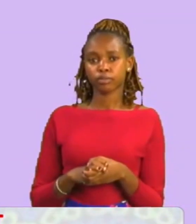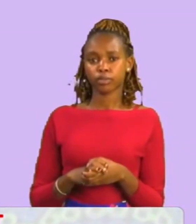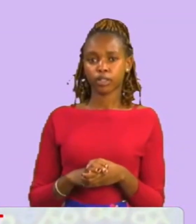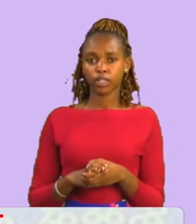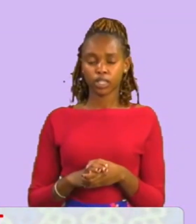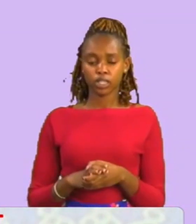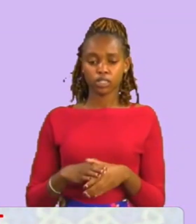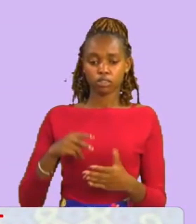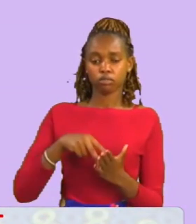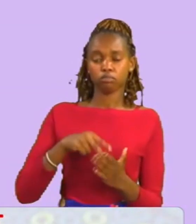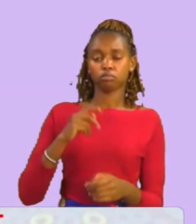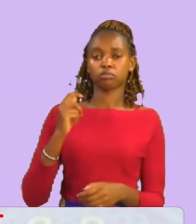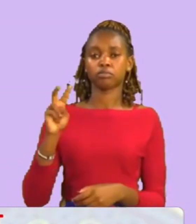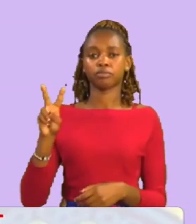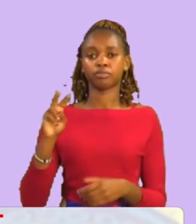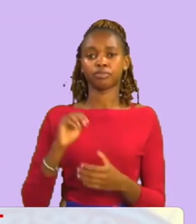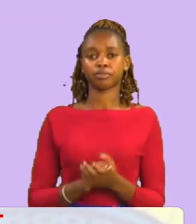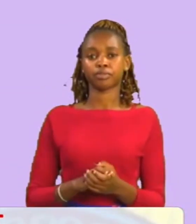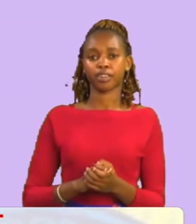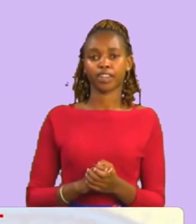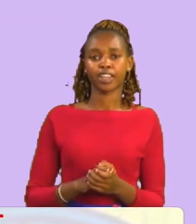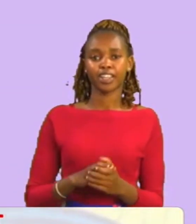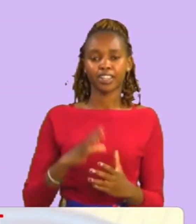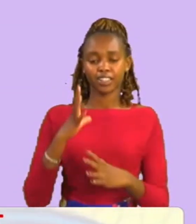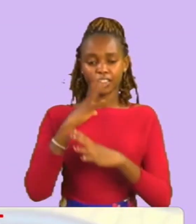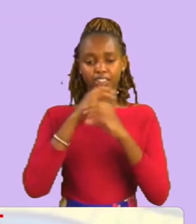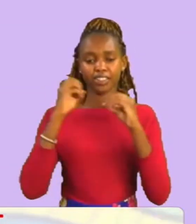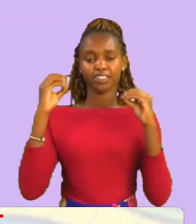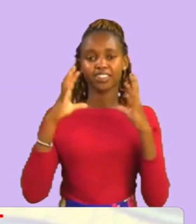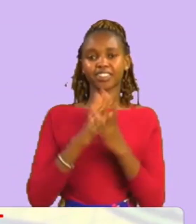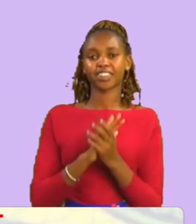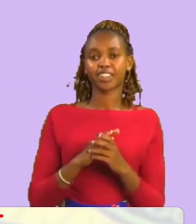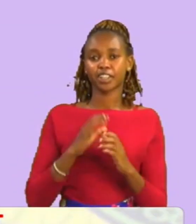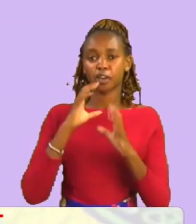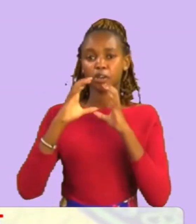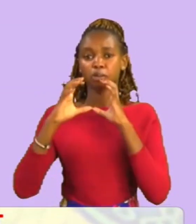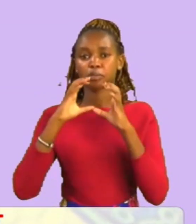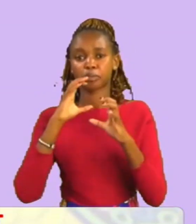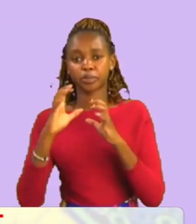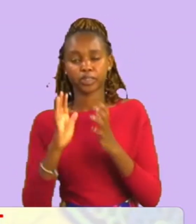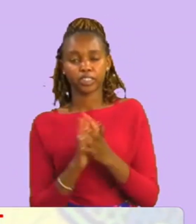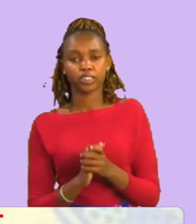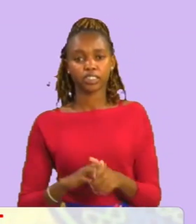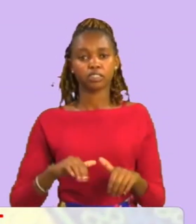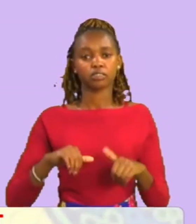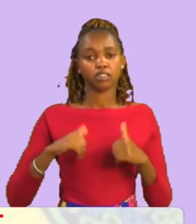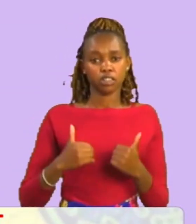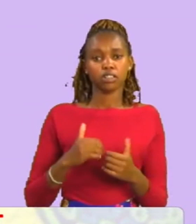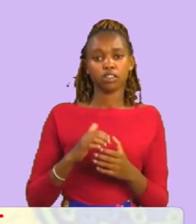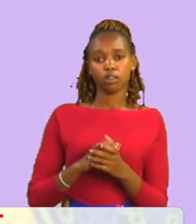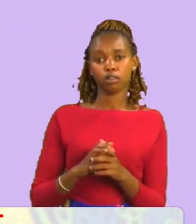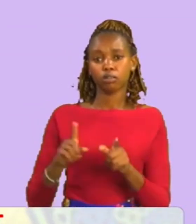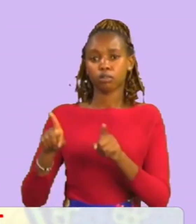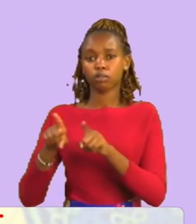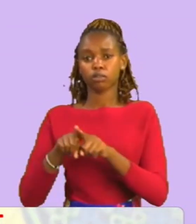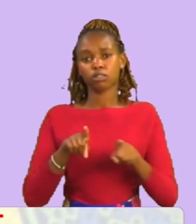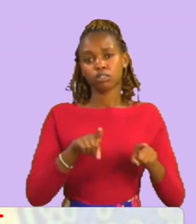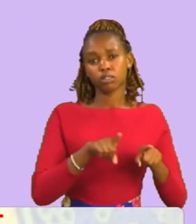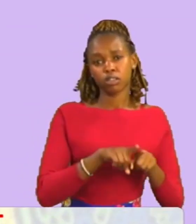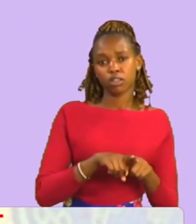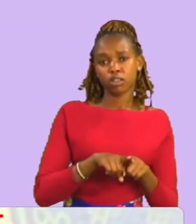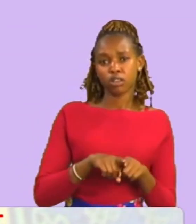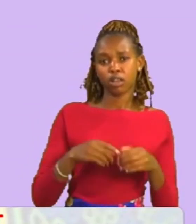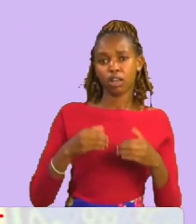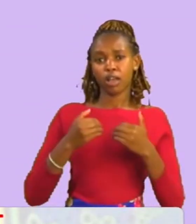hapa kama the president himself kufanya journalism and communication. It's fine. But then again also, if you have that